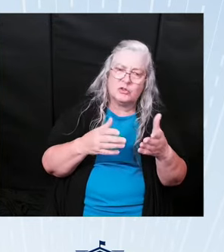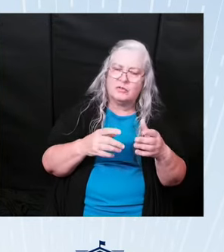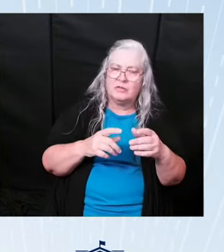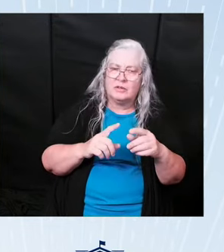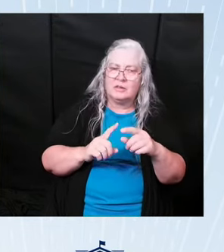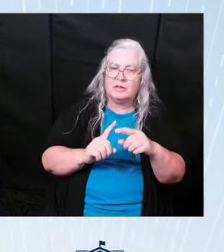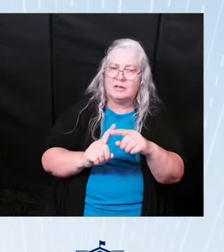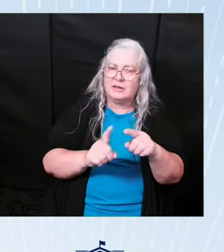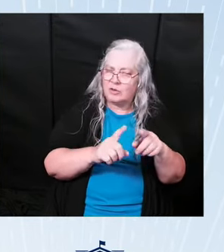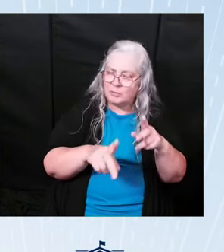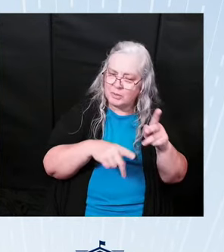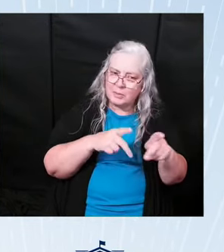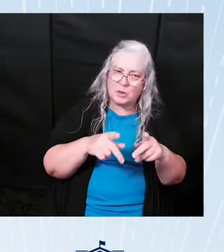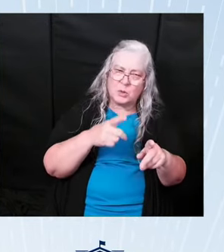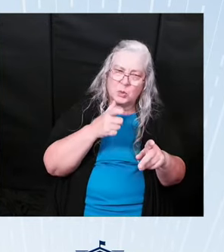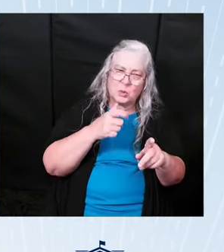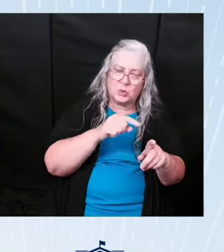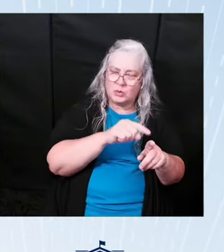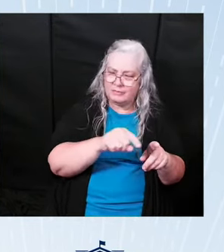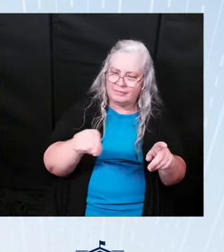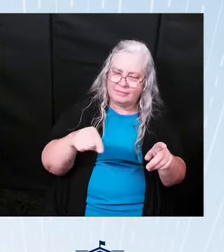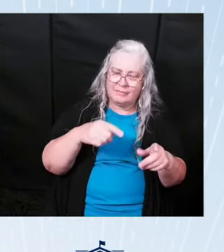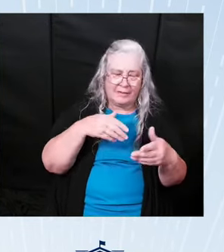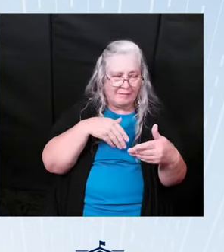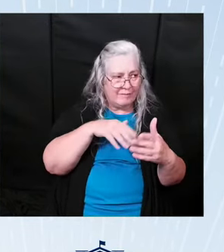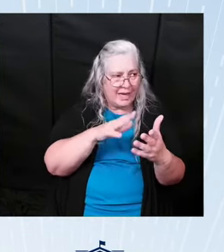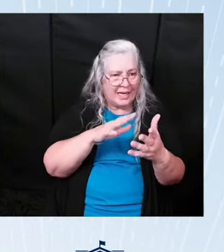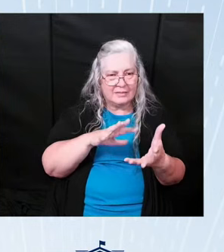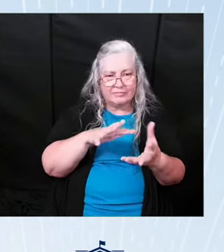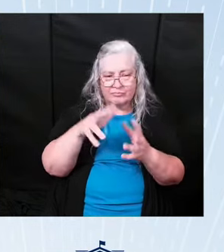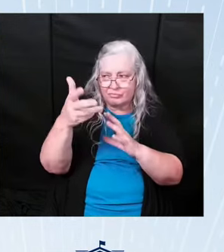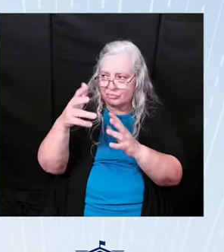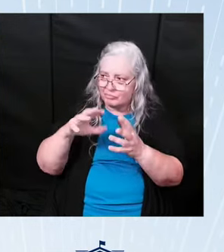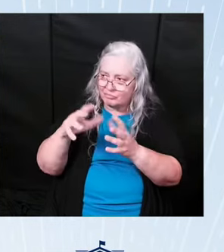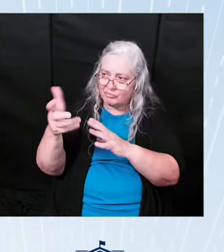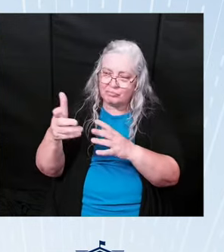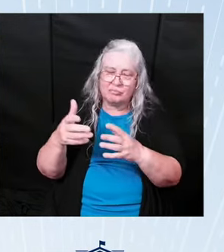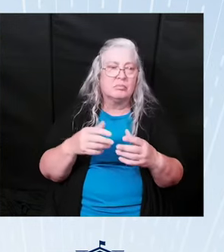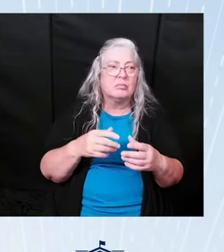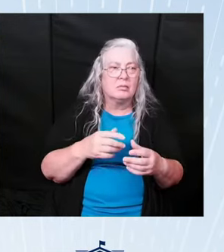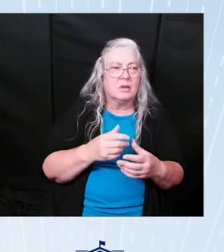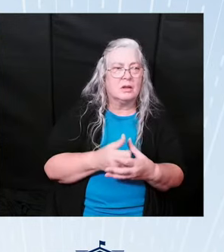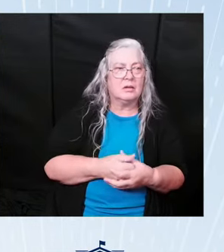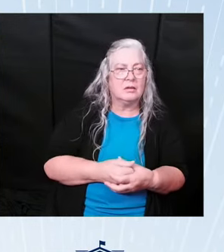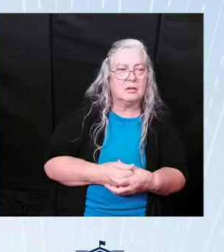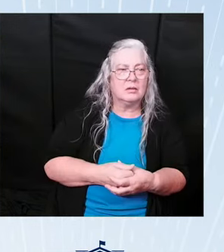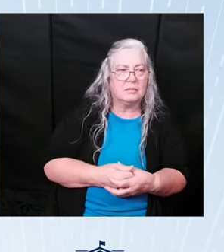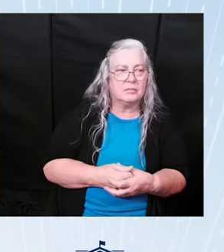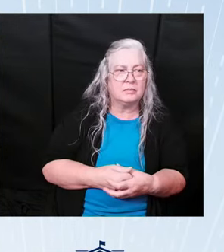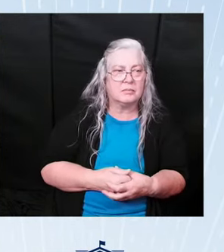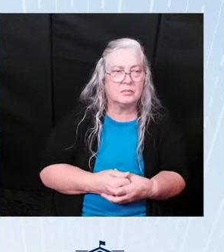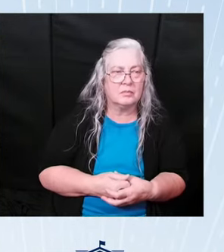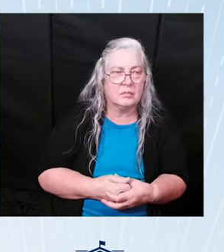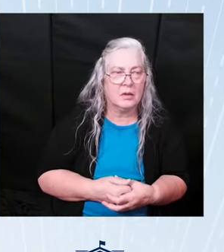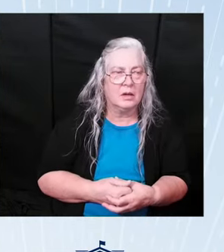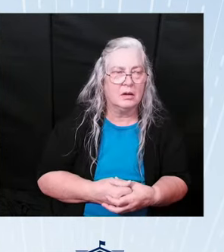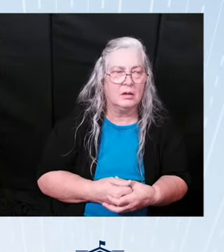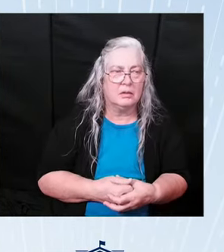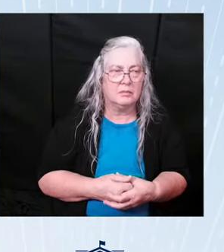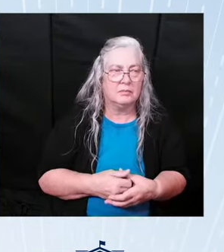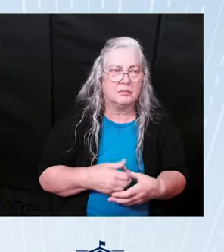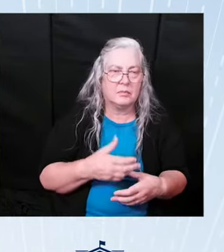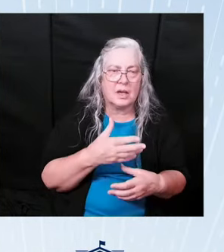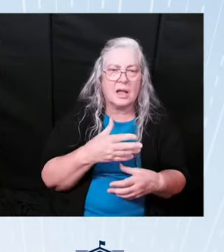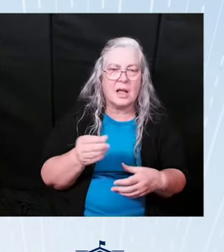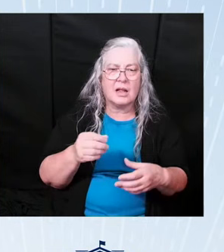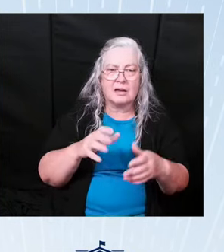challenges first. And then third is really around looking at this climate emergency as a climate emergency. There are